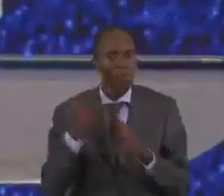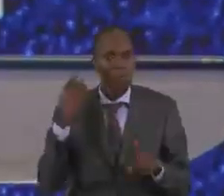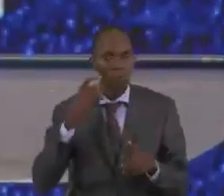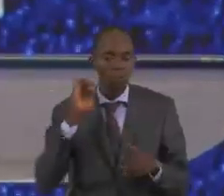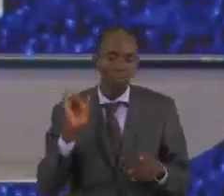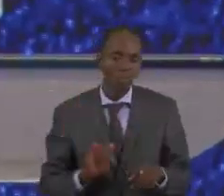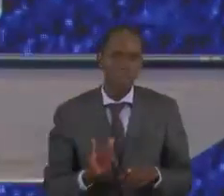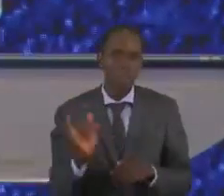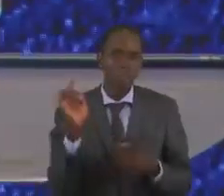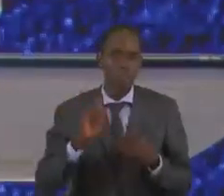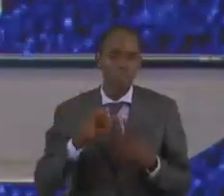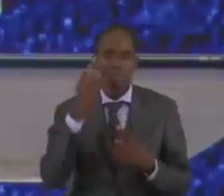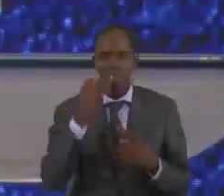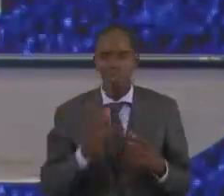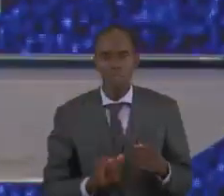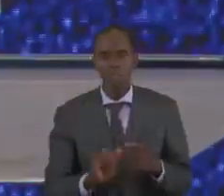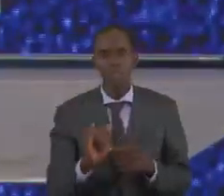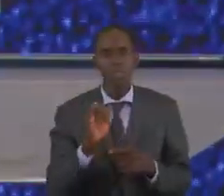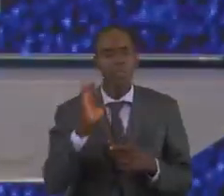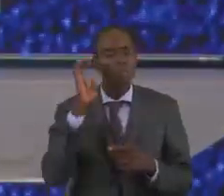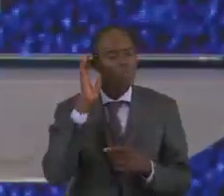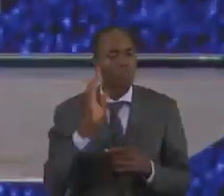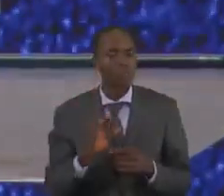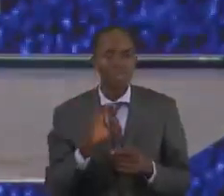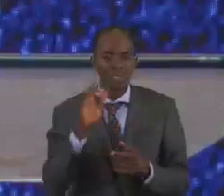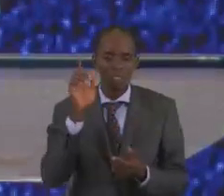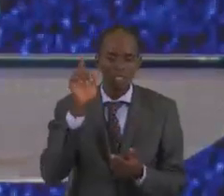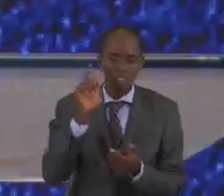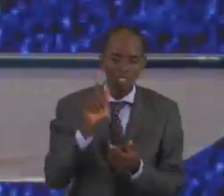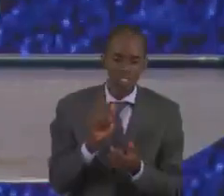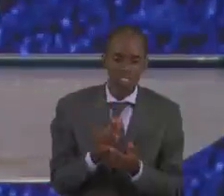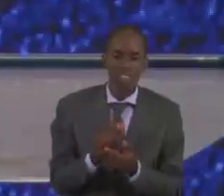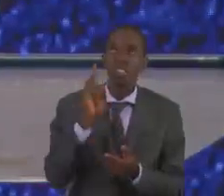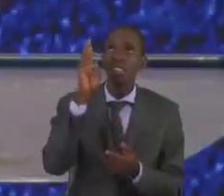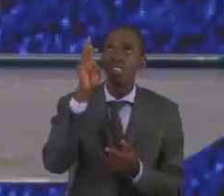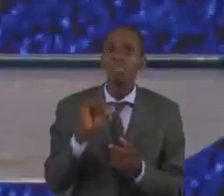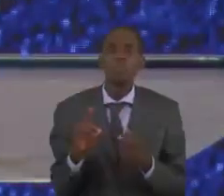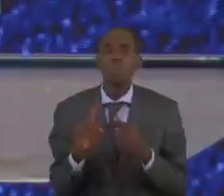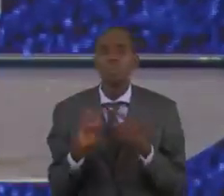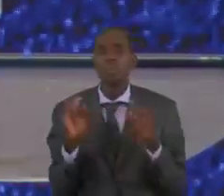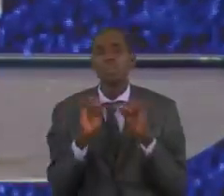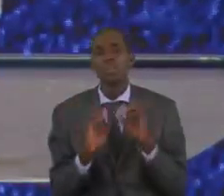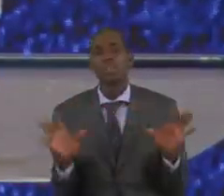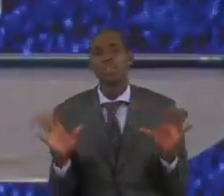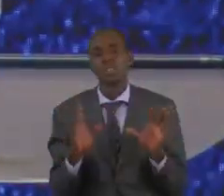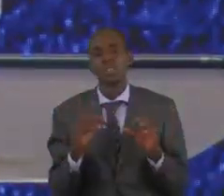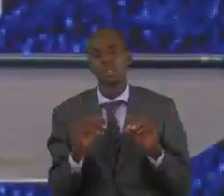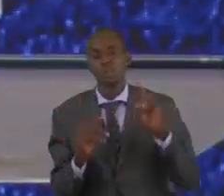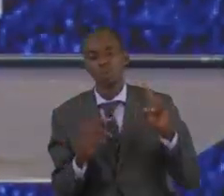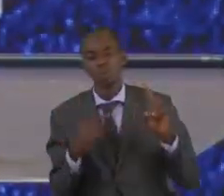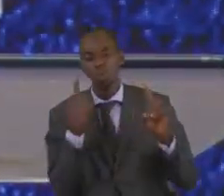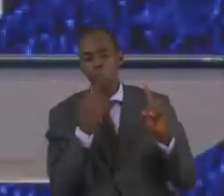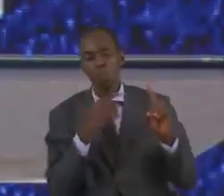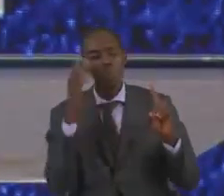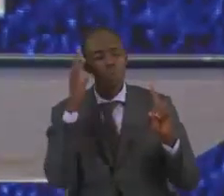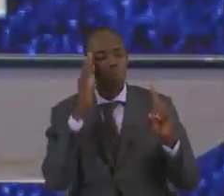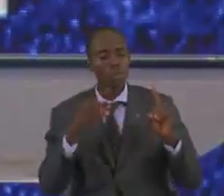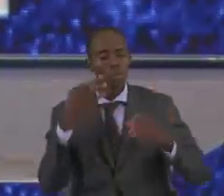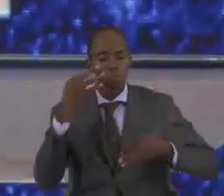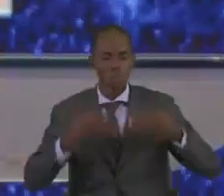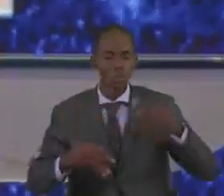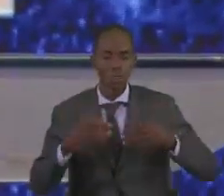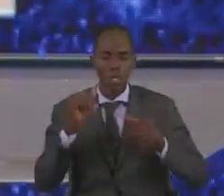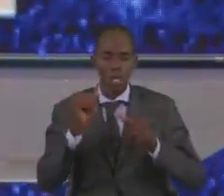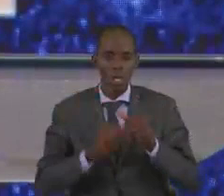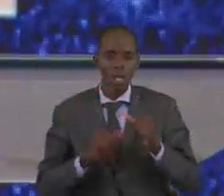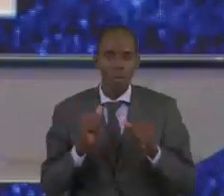to eternity, they reduce him to nothing. The one who is going to judge every